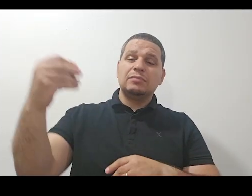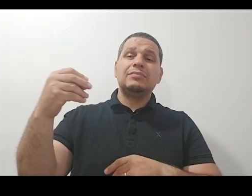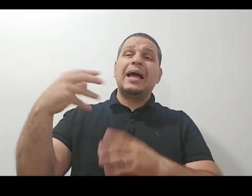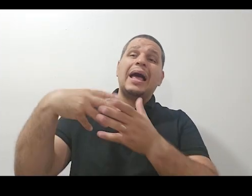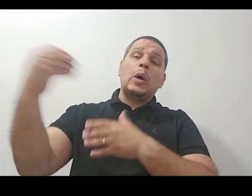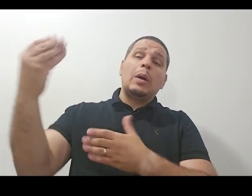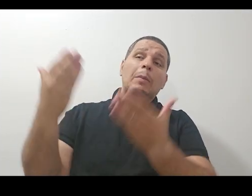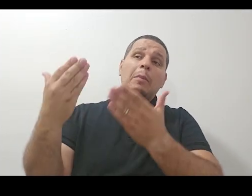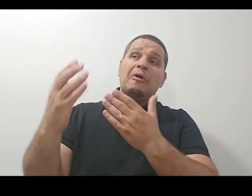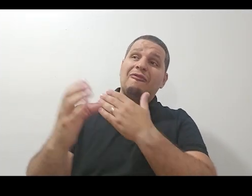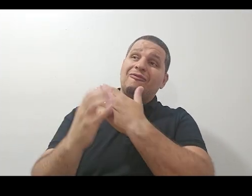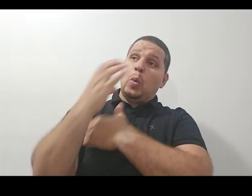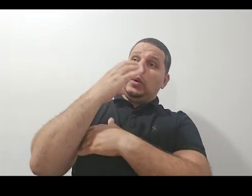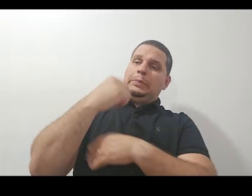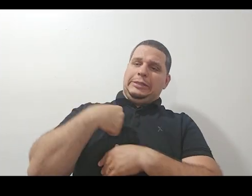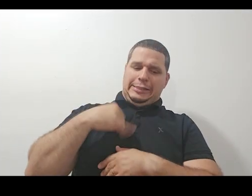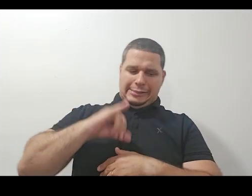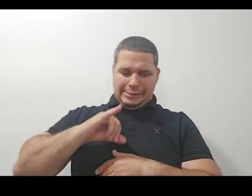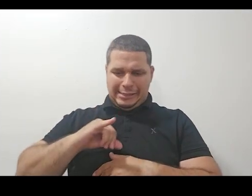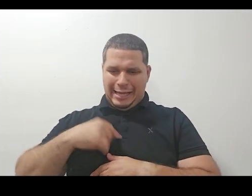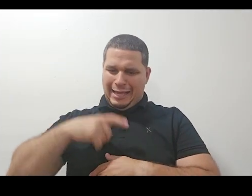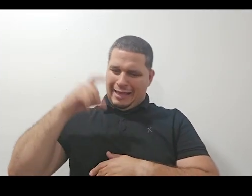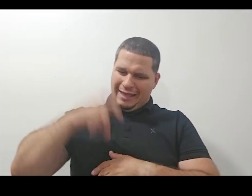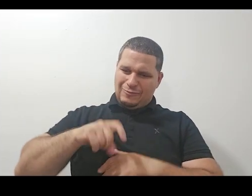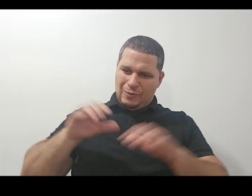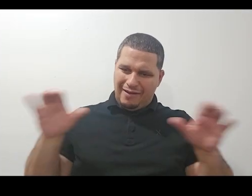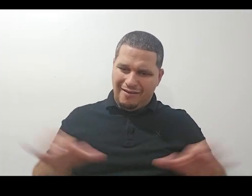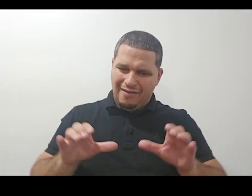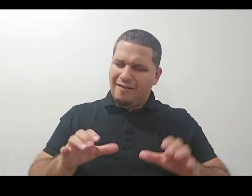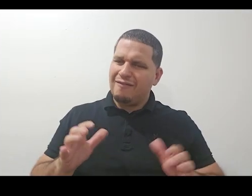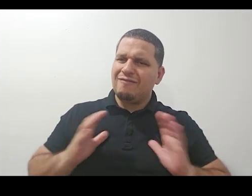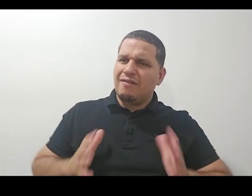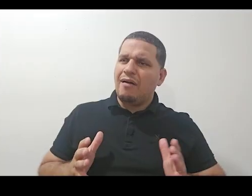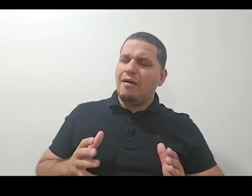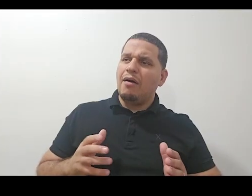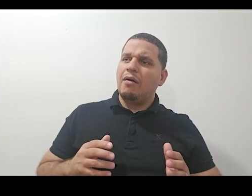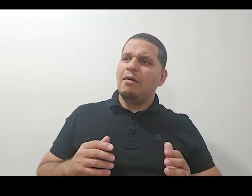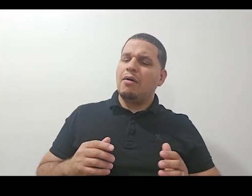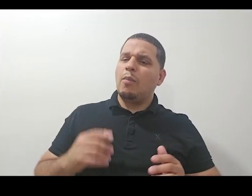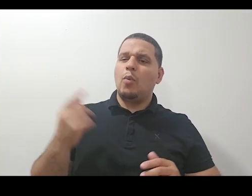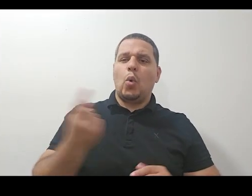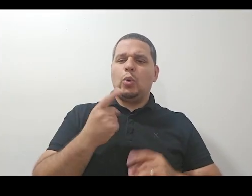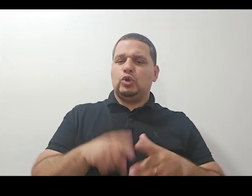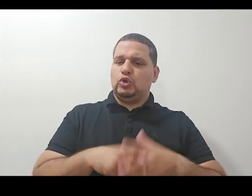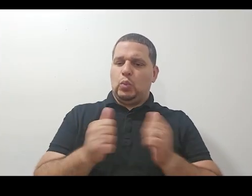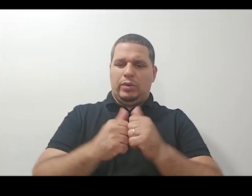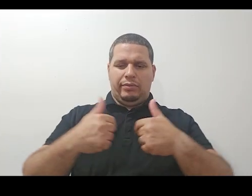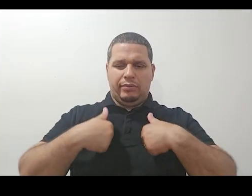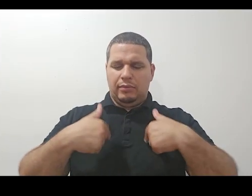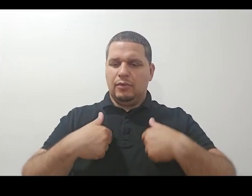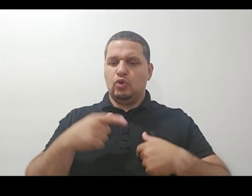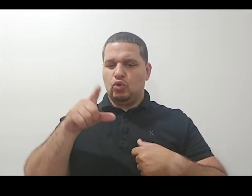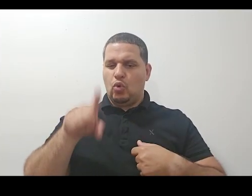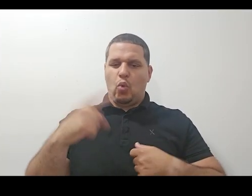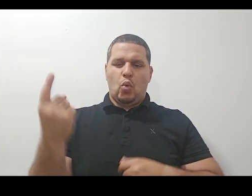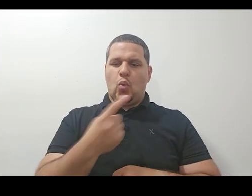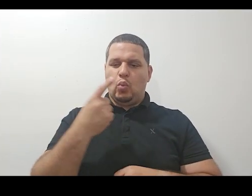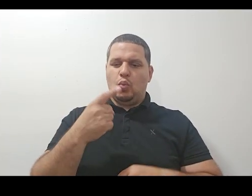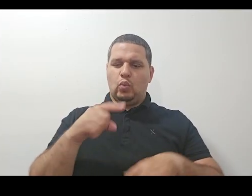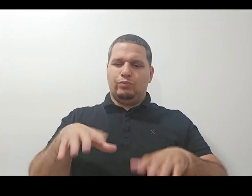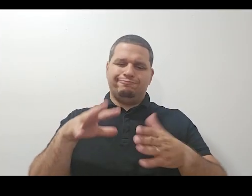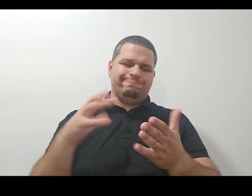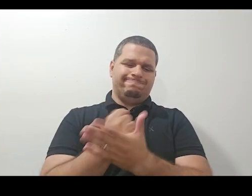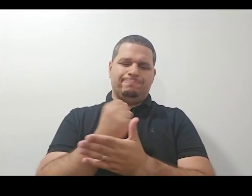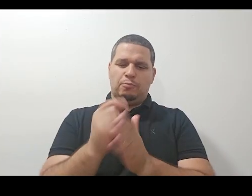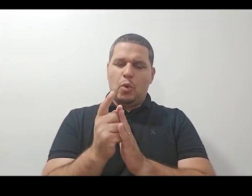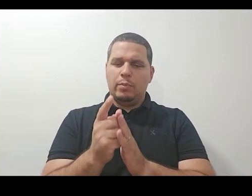outside. The outside may force you in a position where you feel like you need to act, right? That it always starts with it. But we always have